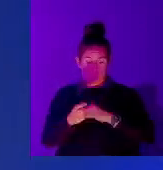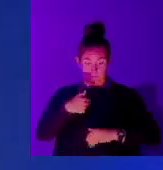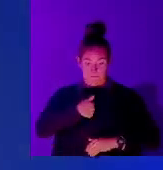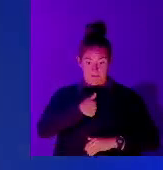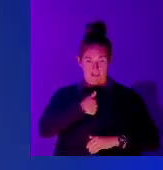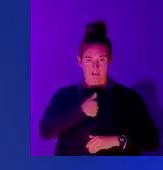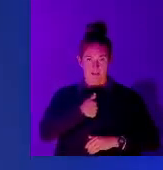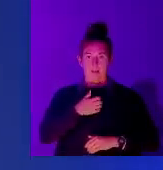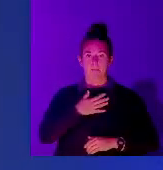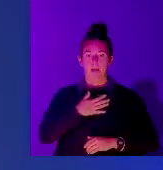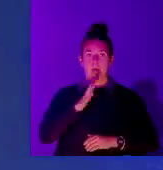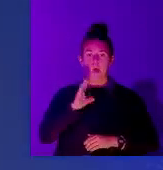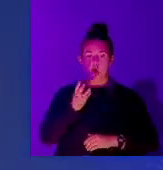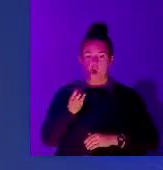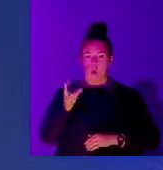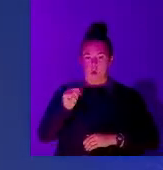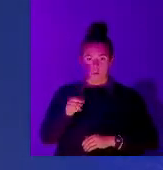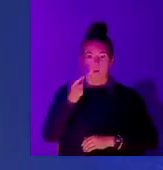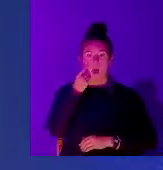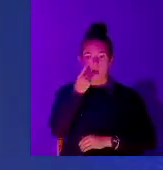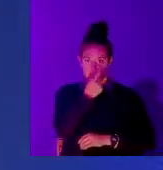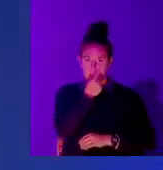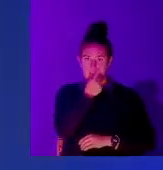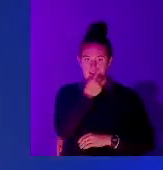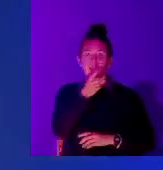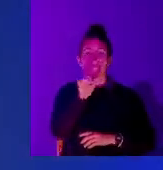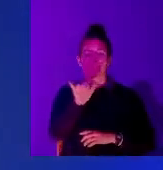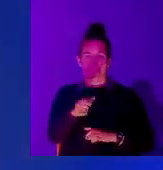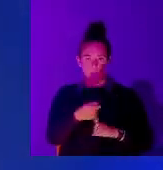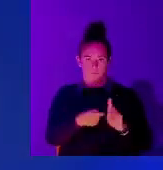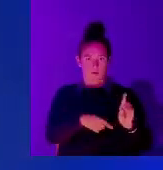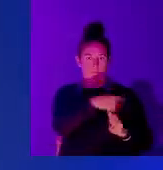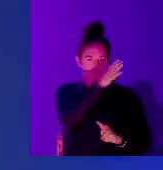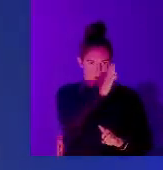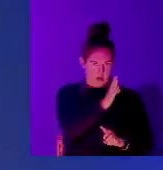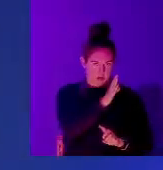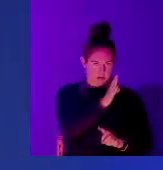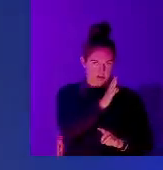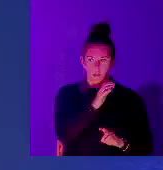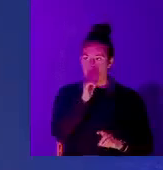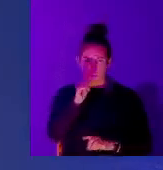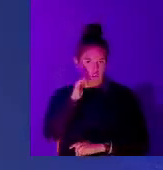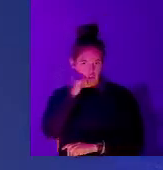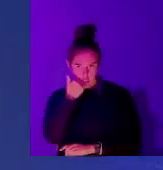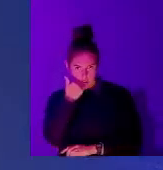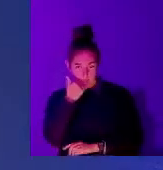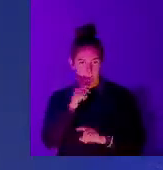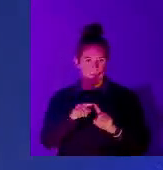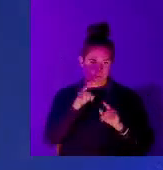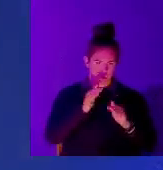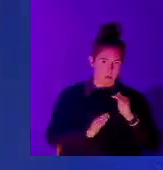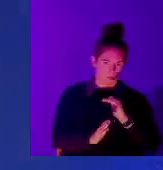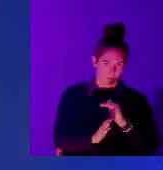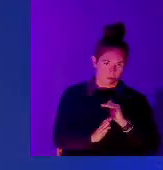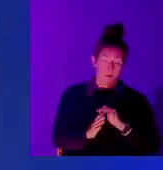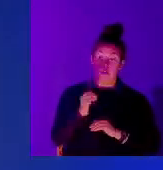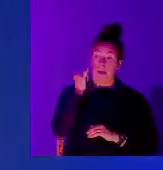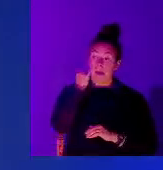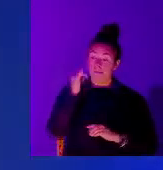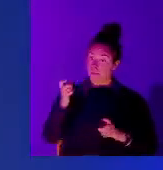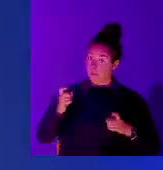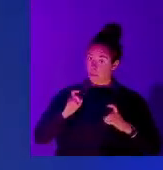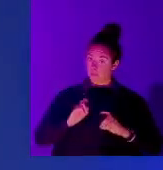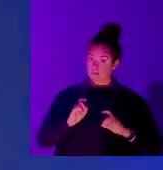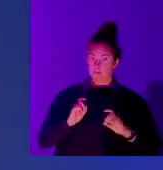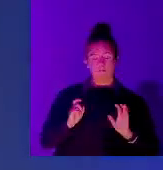God. Not to shame, to humble. If it gives me a sense of self-satisfaction, it